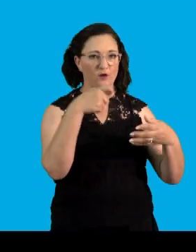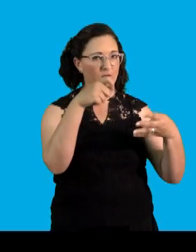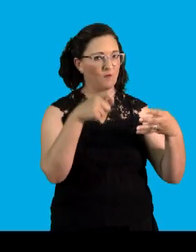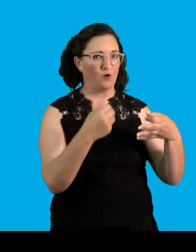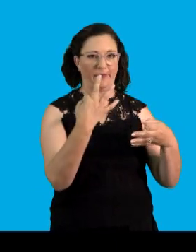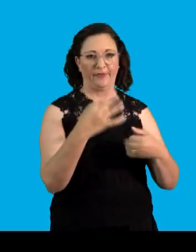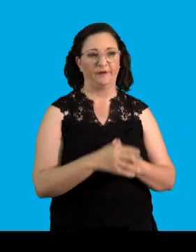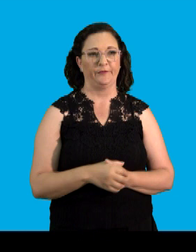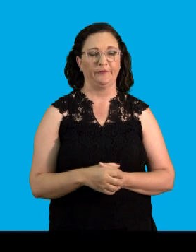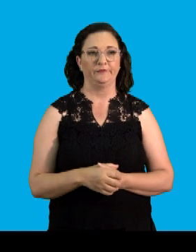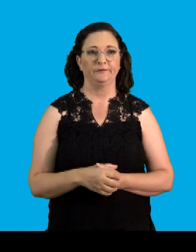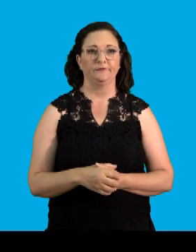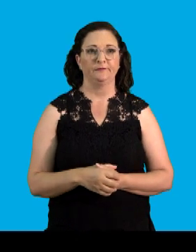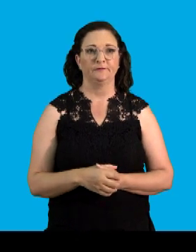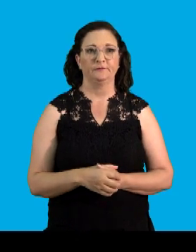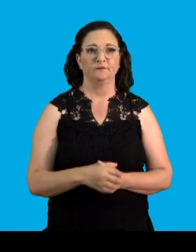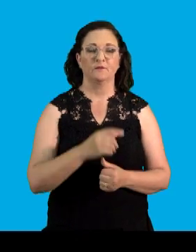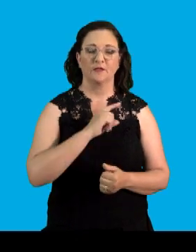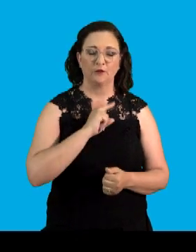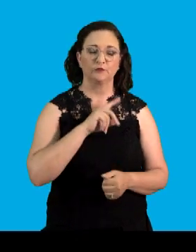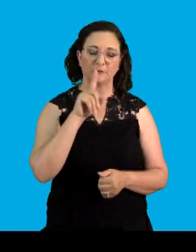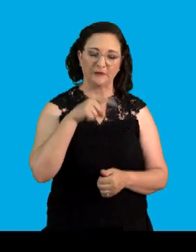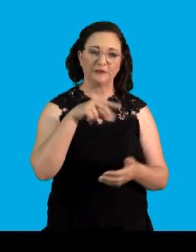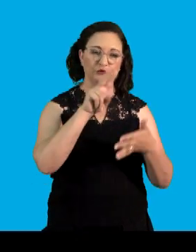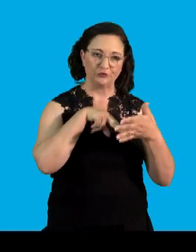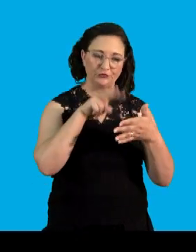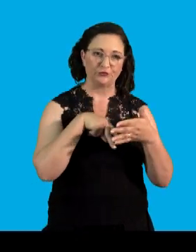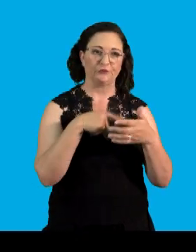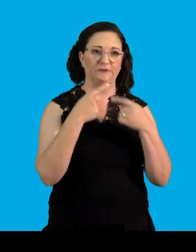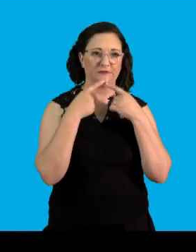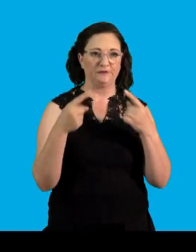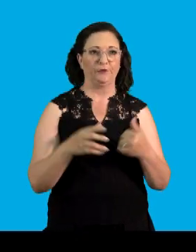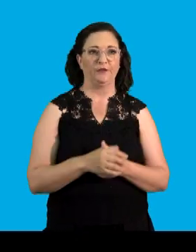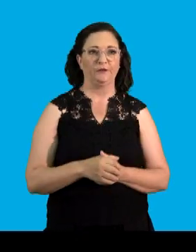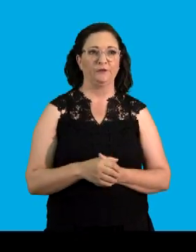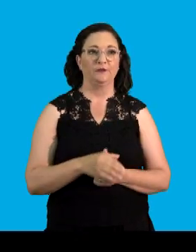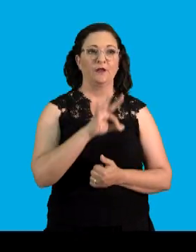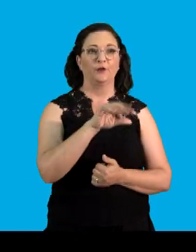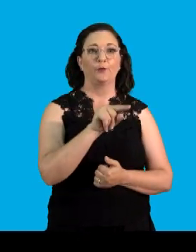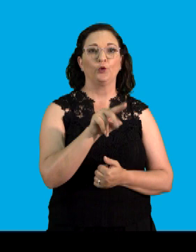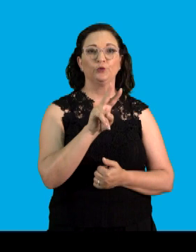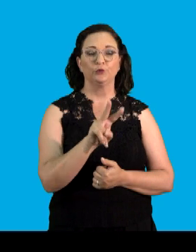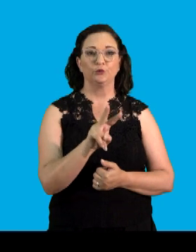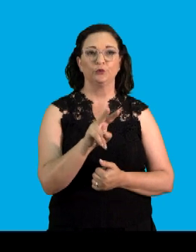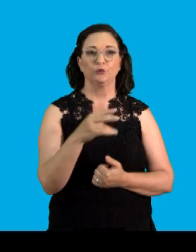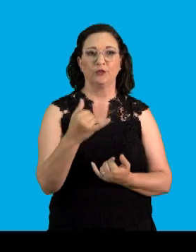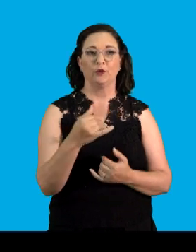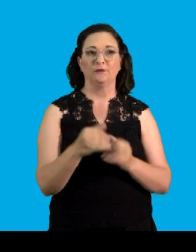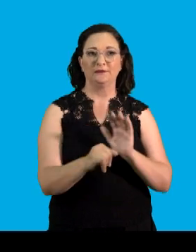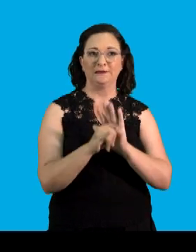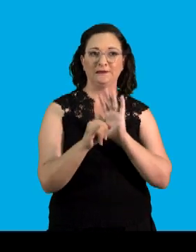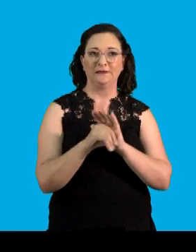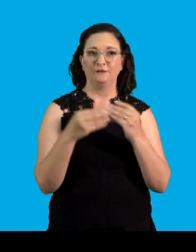3 points. So it's very important that you read the instructions. 3.2, identify the